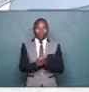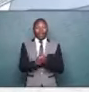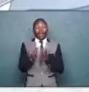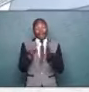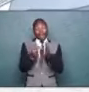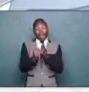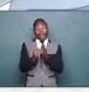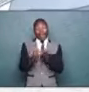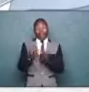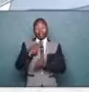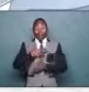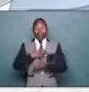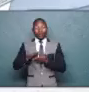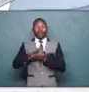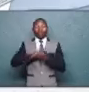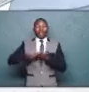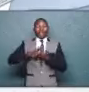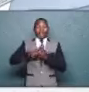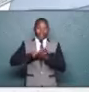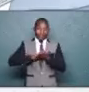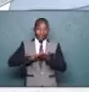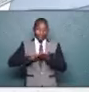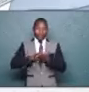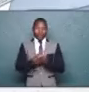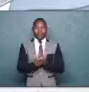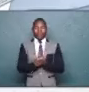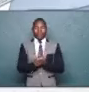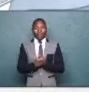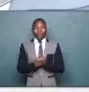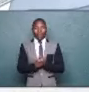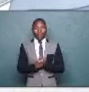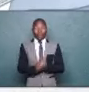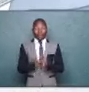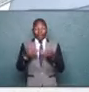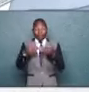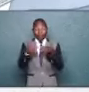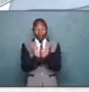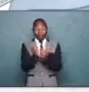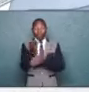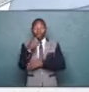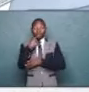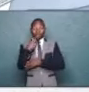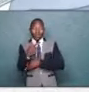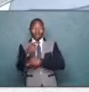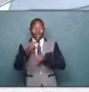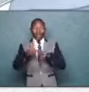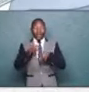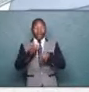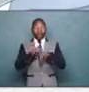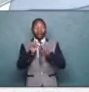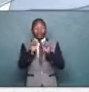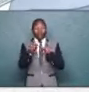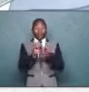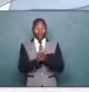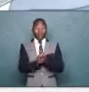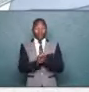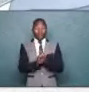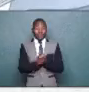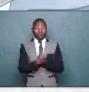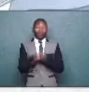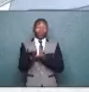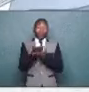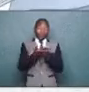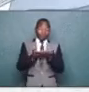our expectations from them. The multi-party liaison committees will be the entry point for the engagement of the